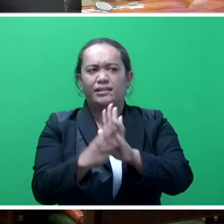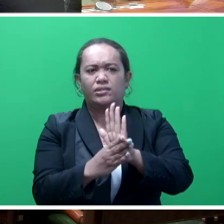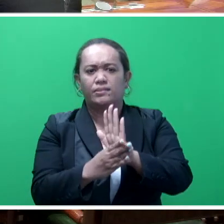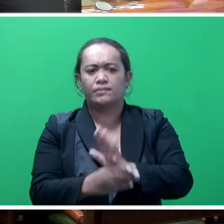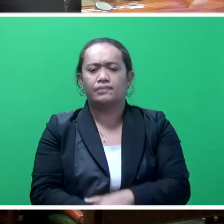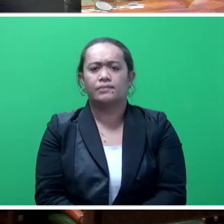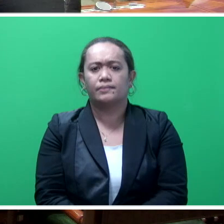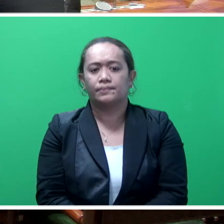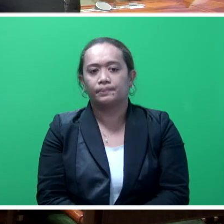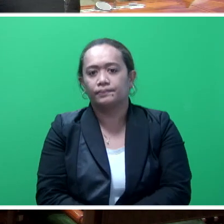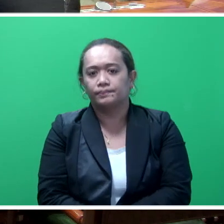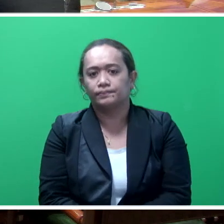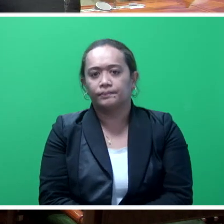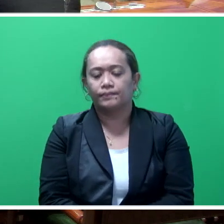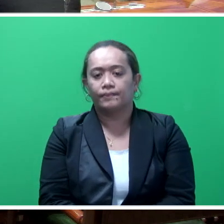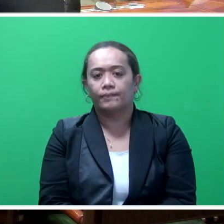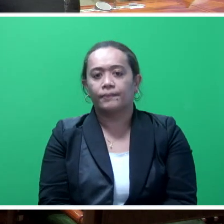You have the floor.